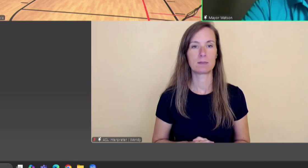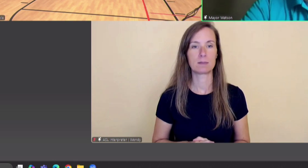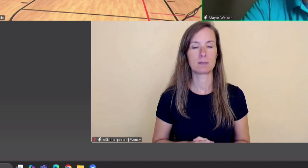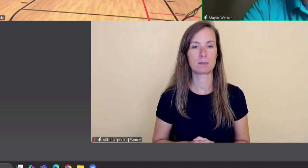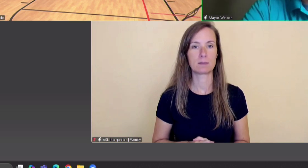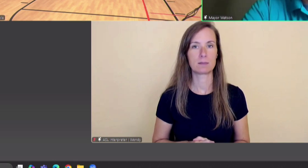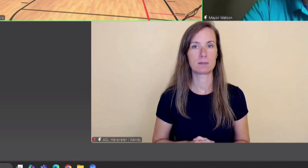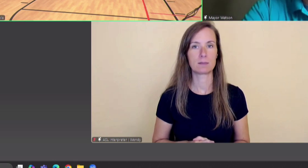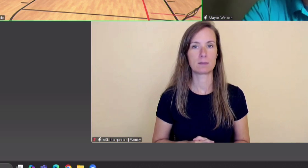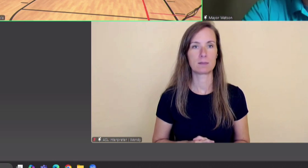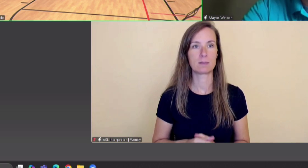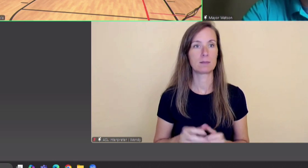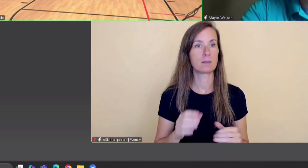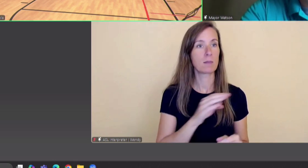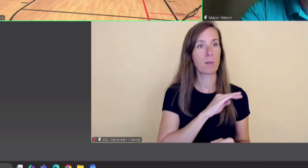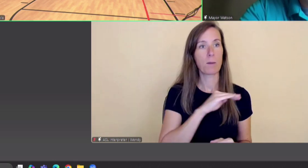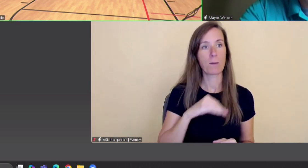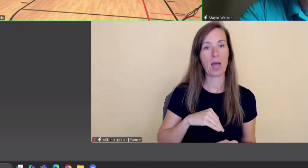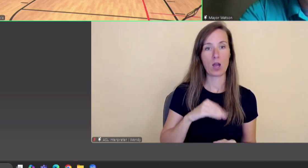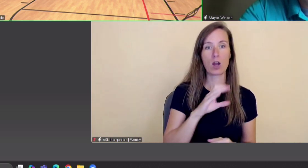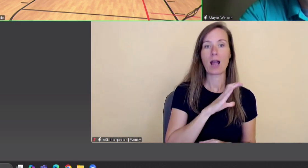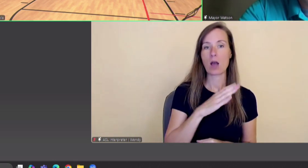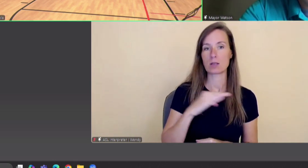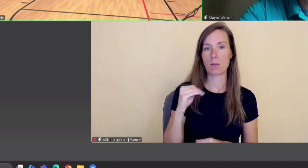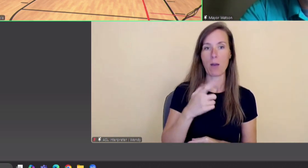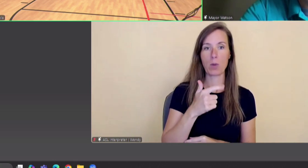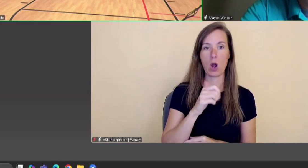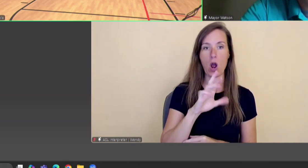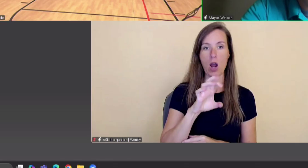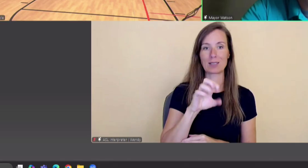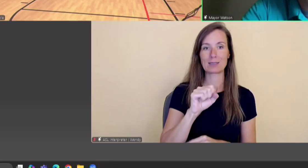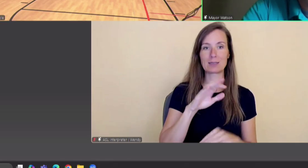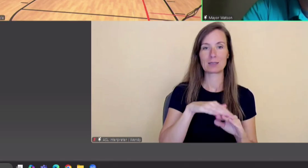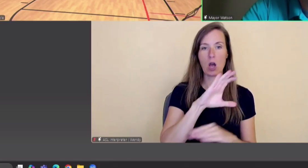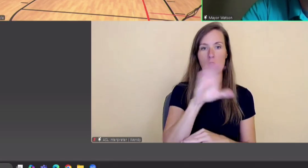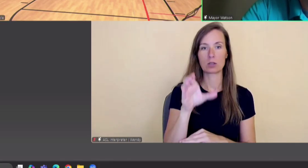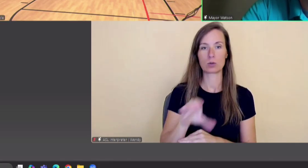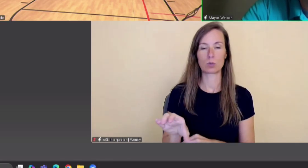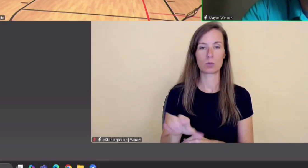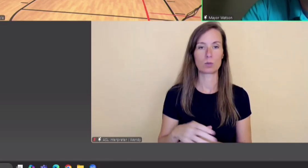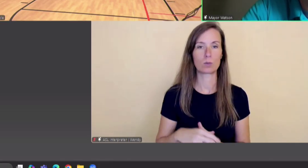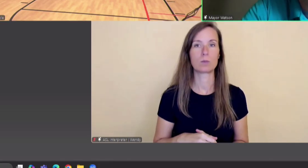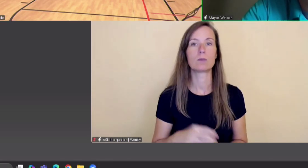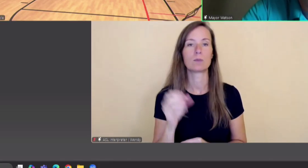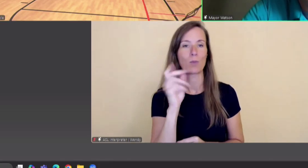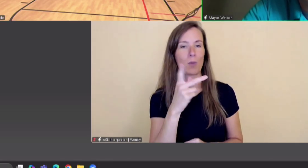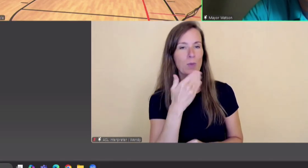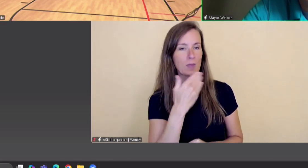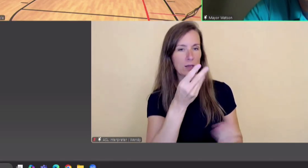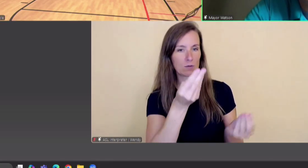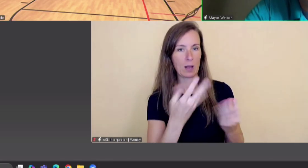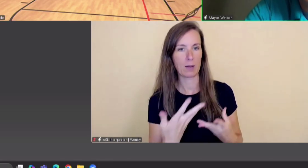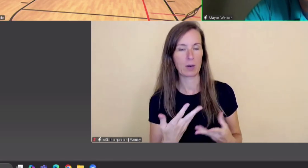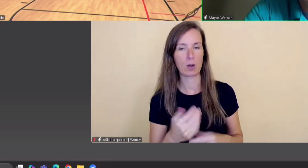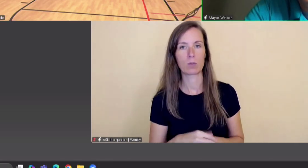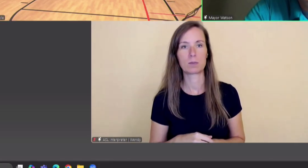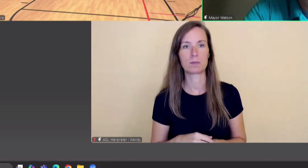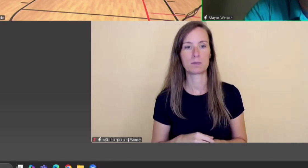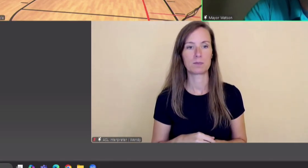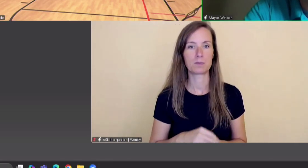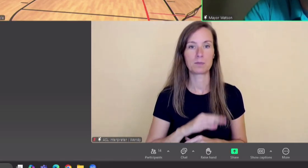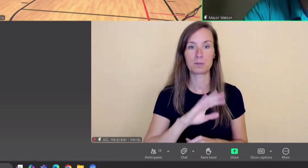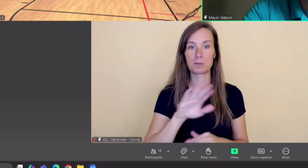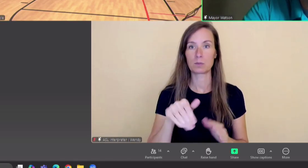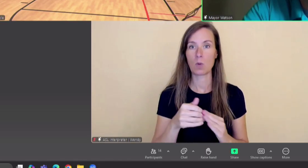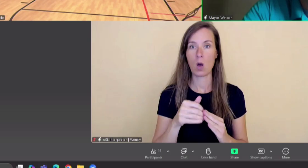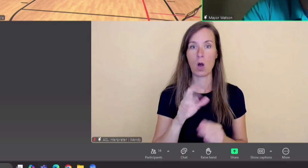Okay, item 3. Mayor, Councilmember Garces is online. Oh, great. All right. Thank you for letting me know. All right, so all 7